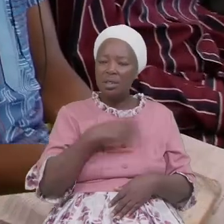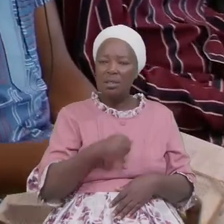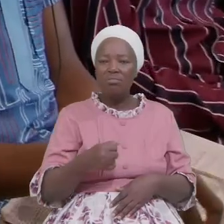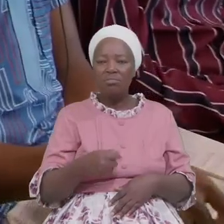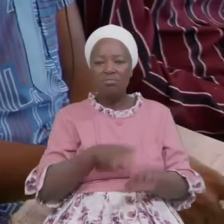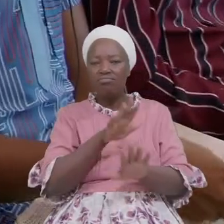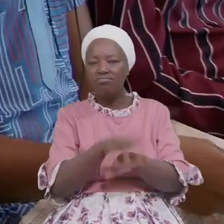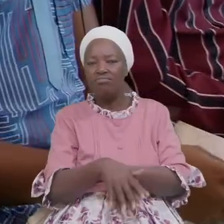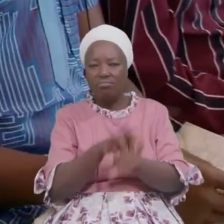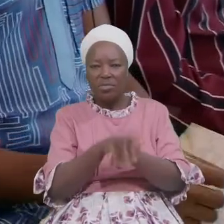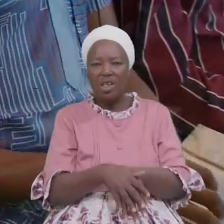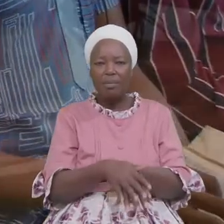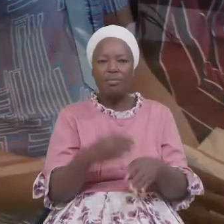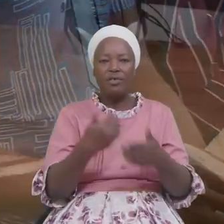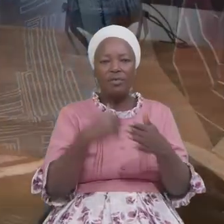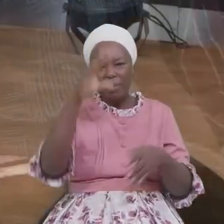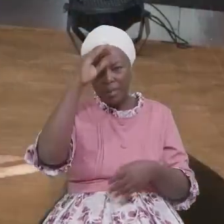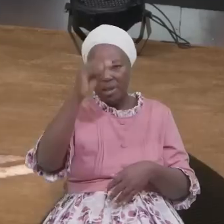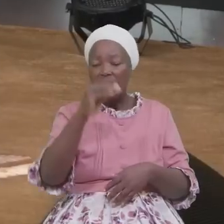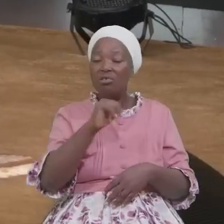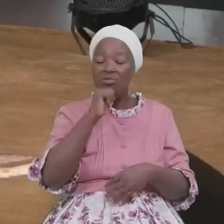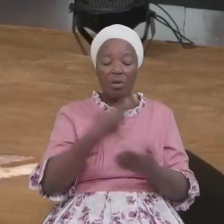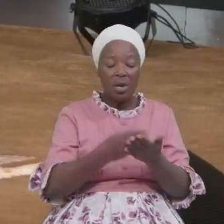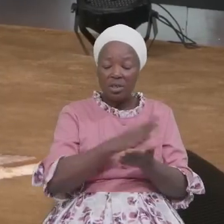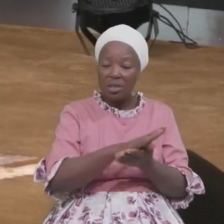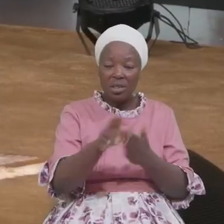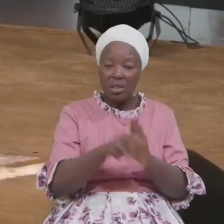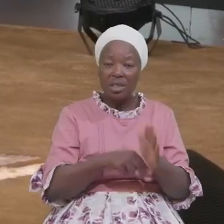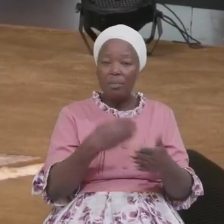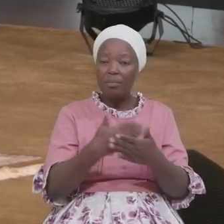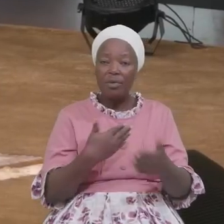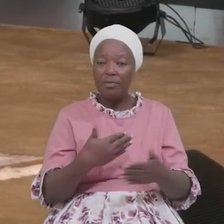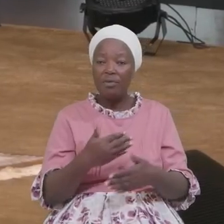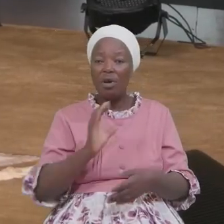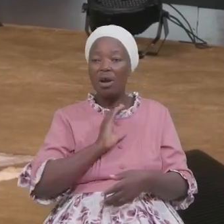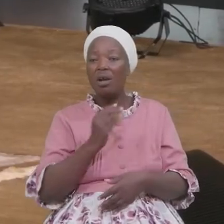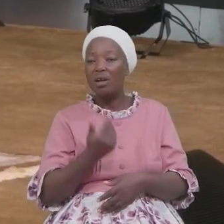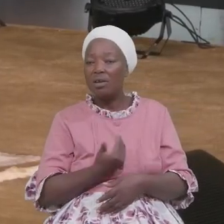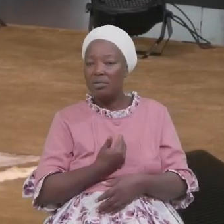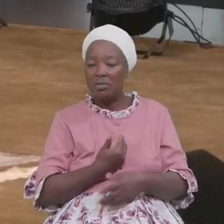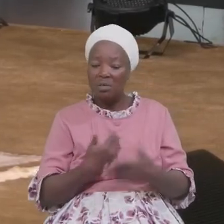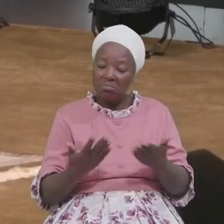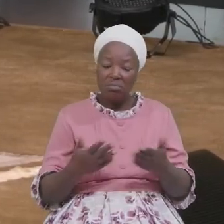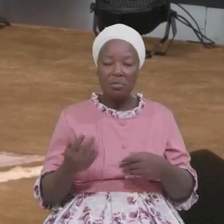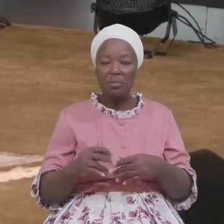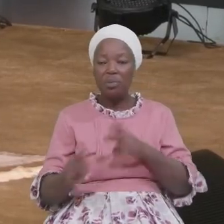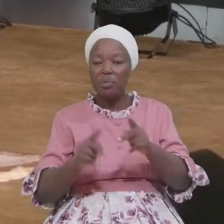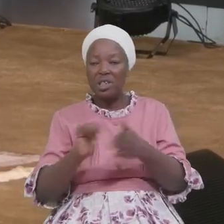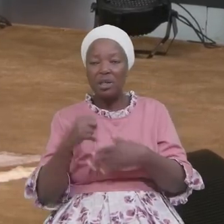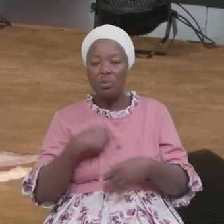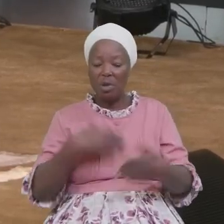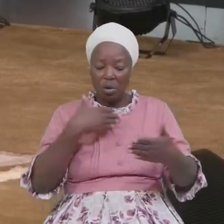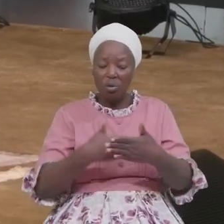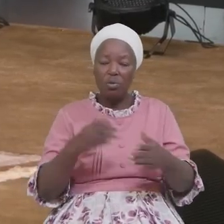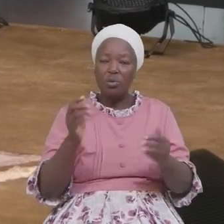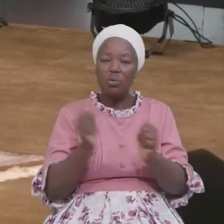look righteous before man. Not righteousness before our, you know, the people we're familiar with